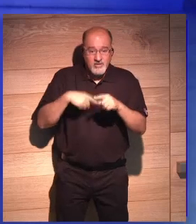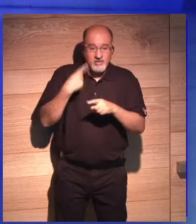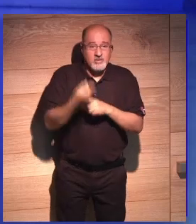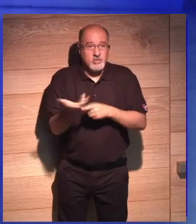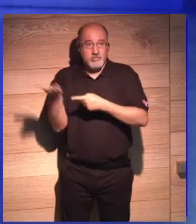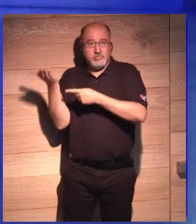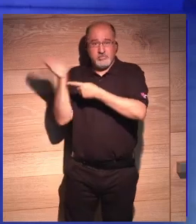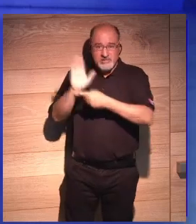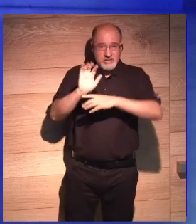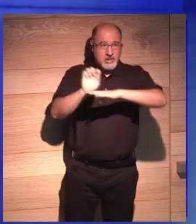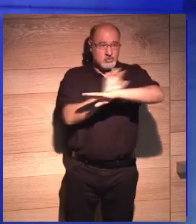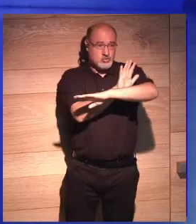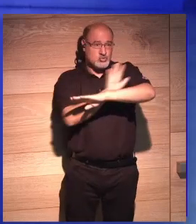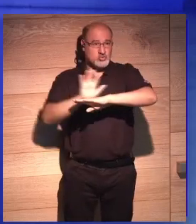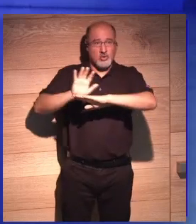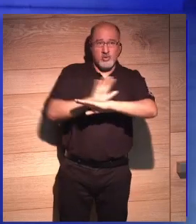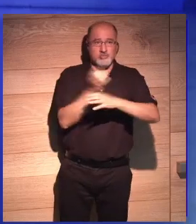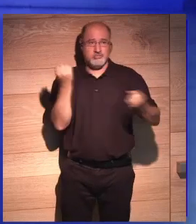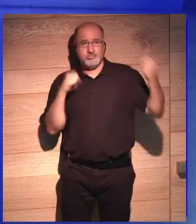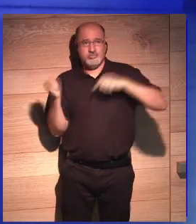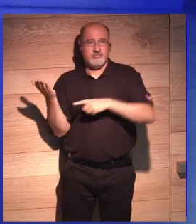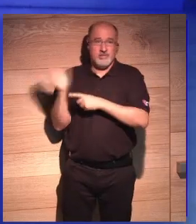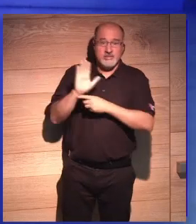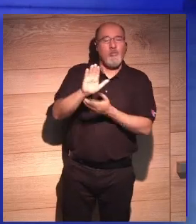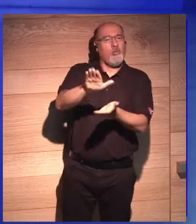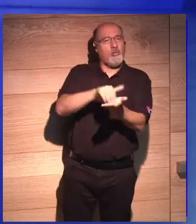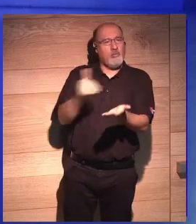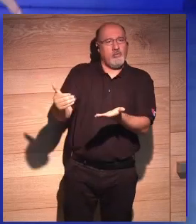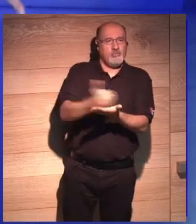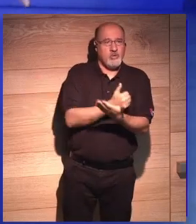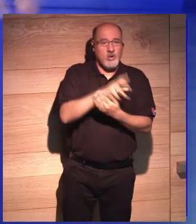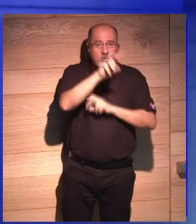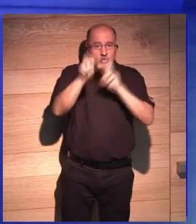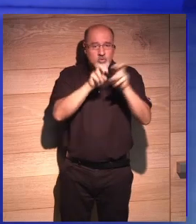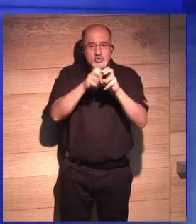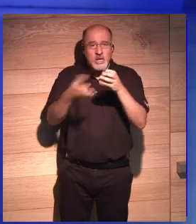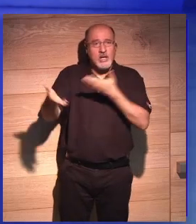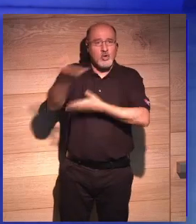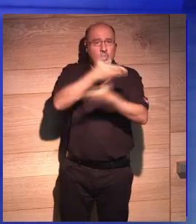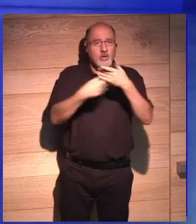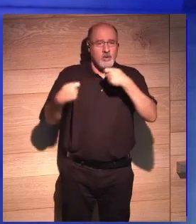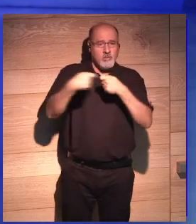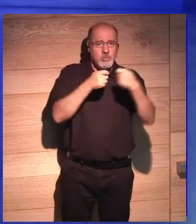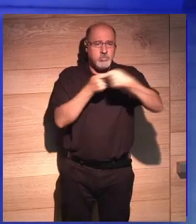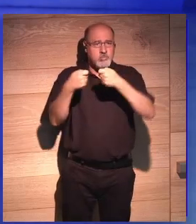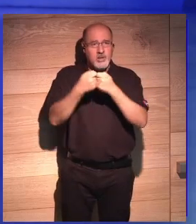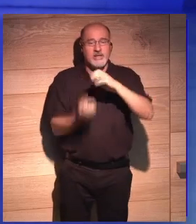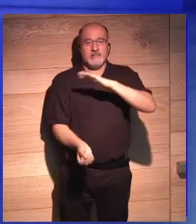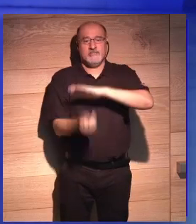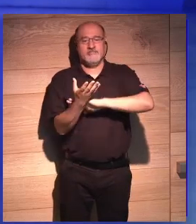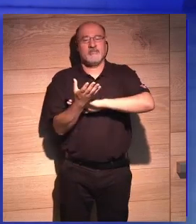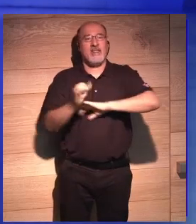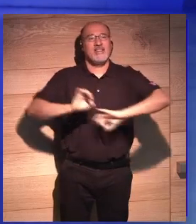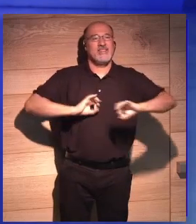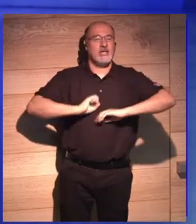the Future Fund. It's a collaboration with Punch Drunk, who do lots of immersive theatre work, and the Royal Shakespeare Company, as well as